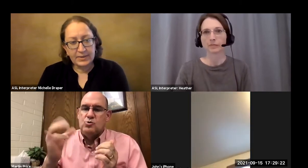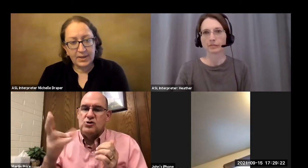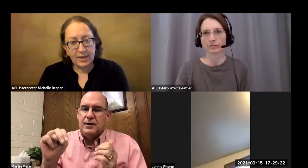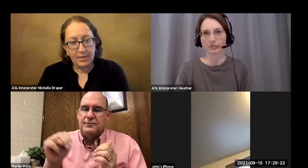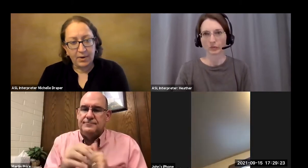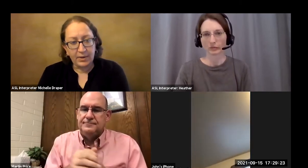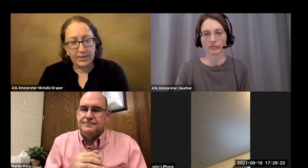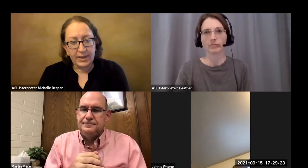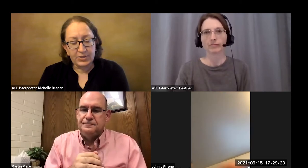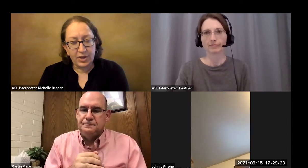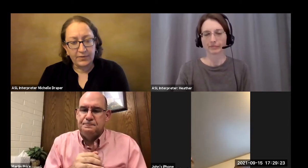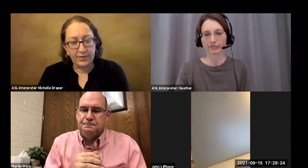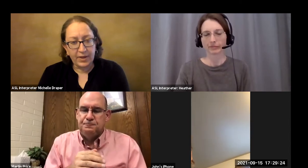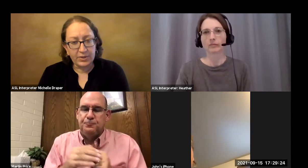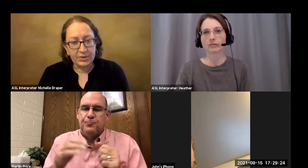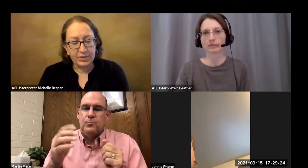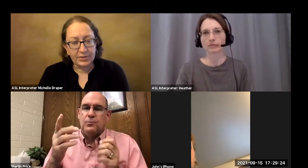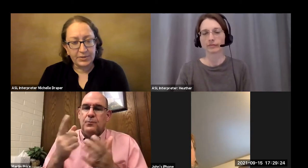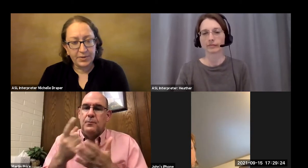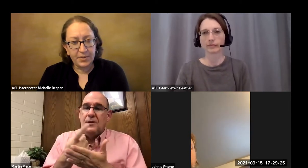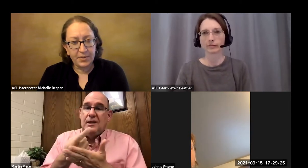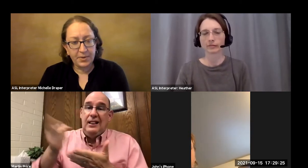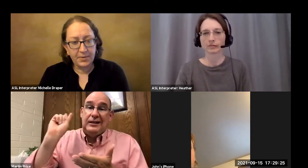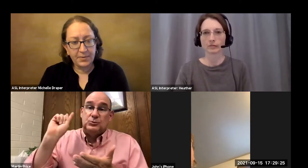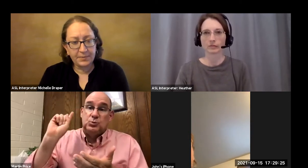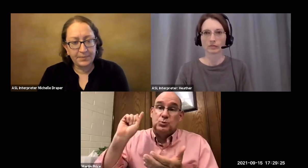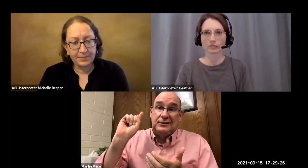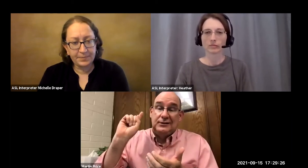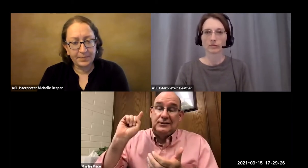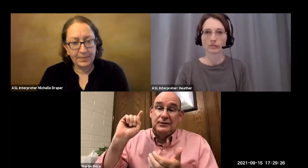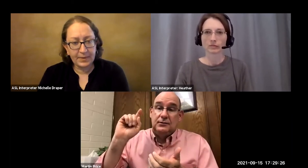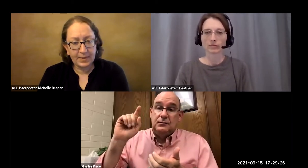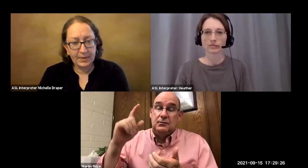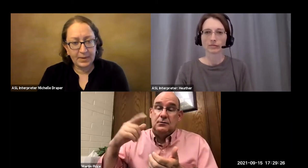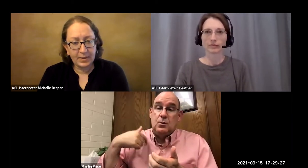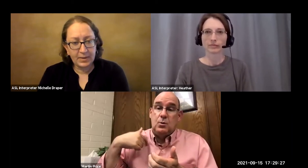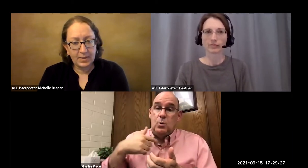And this is Martin. Thanks, John, for that question.